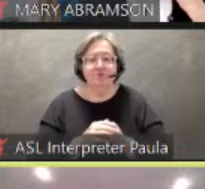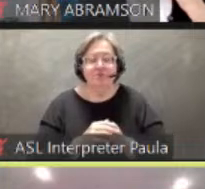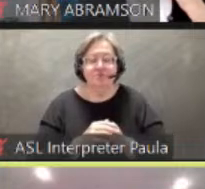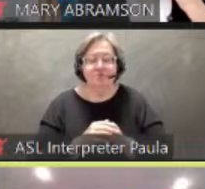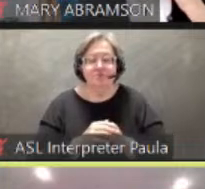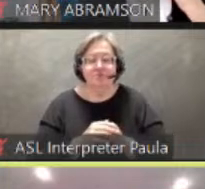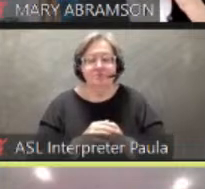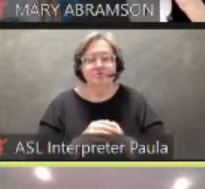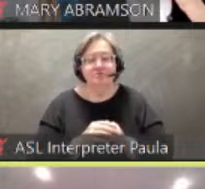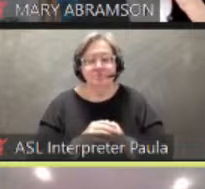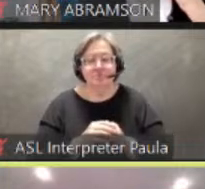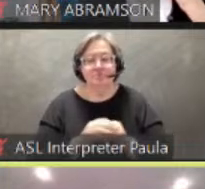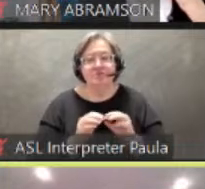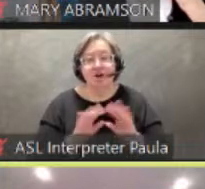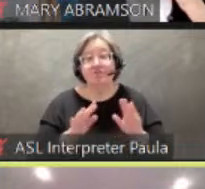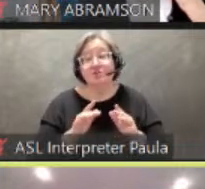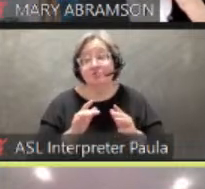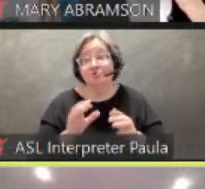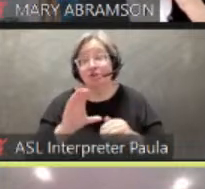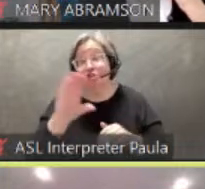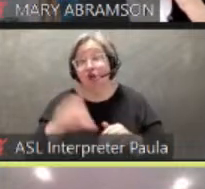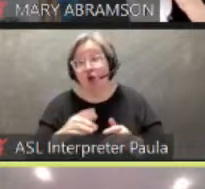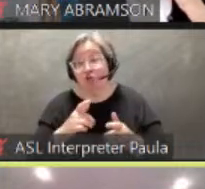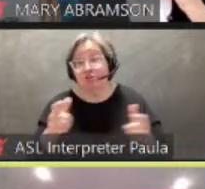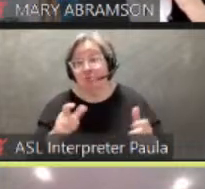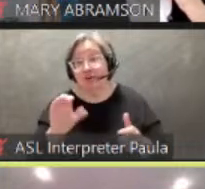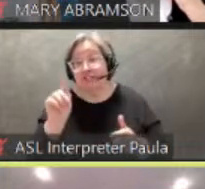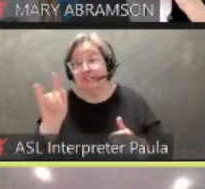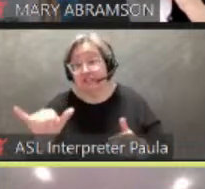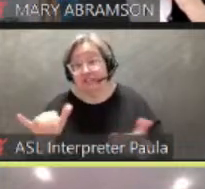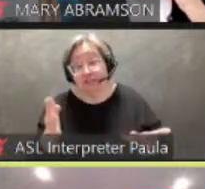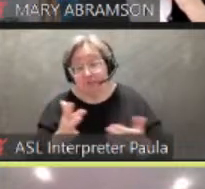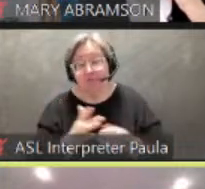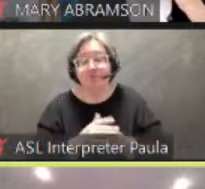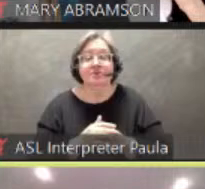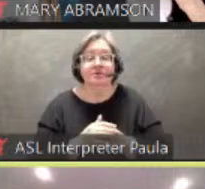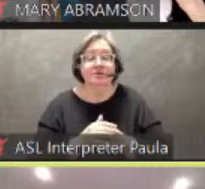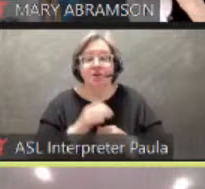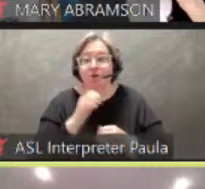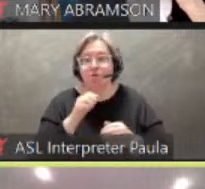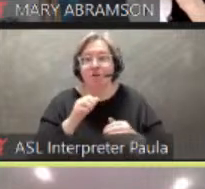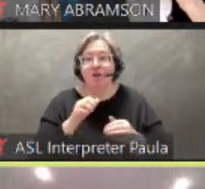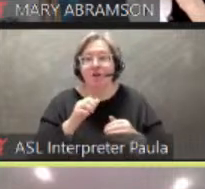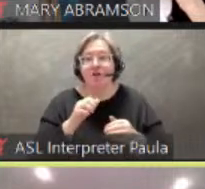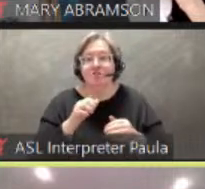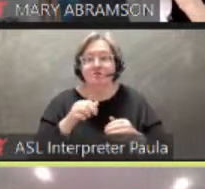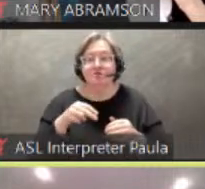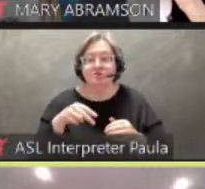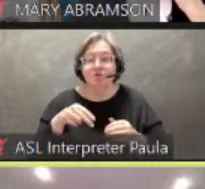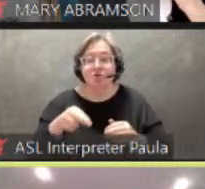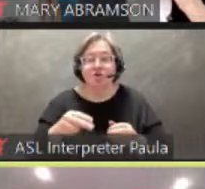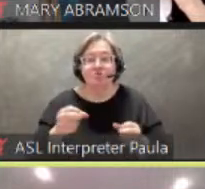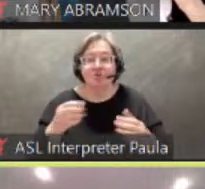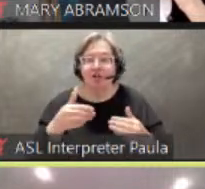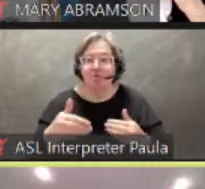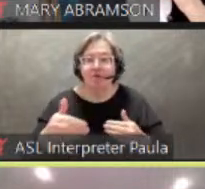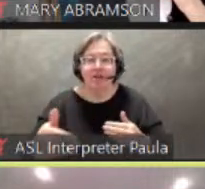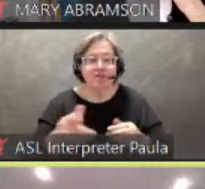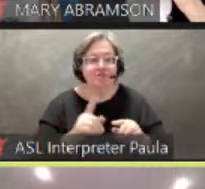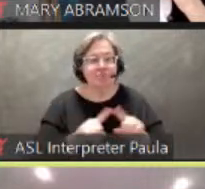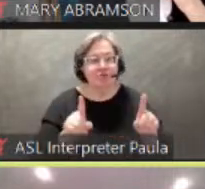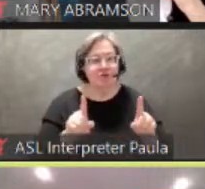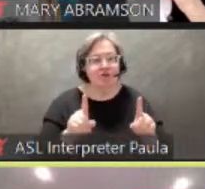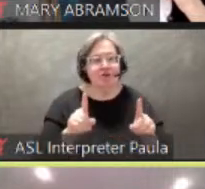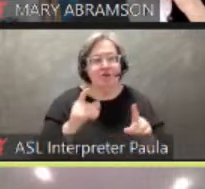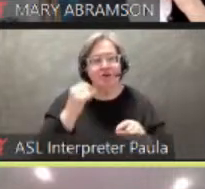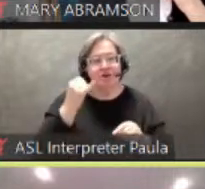You know, obviously it's a big city, right? We're not going blocks and blocks away. In terms of the question about what